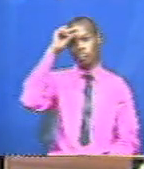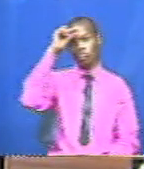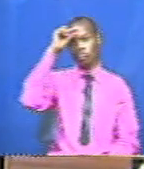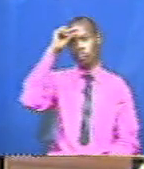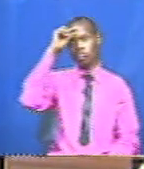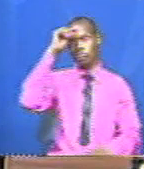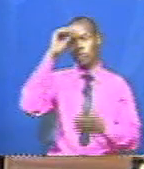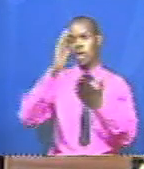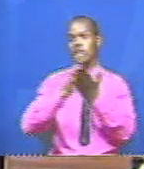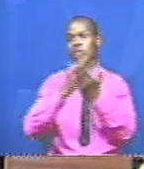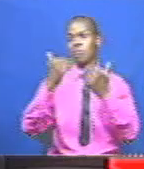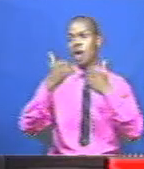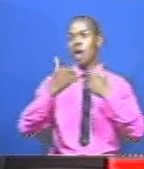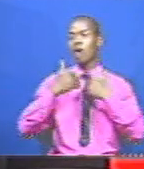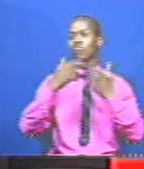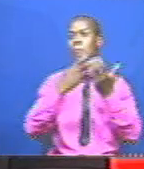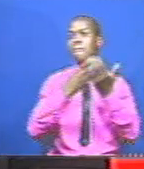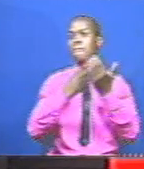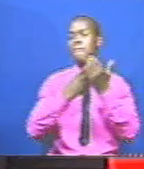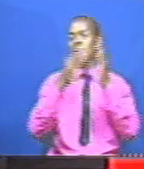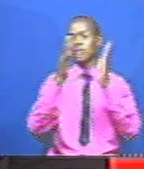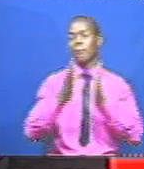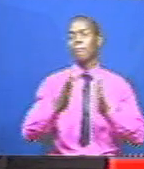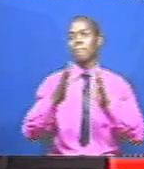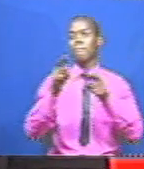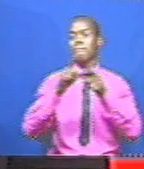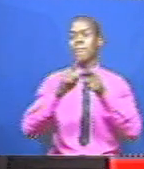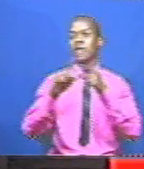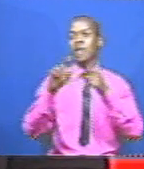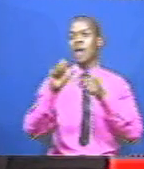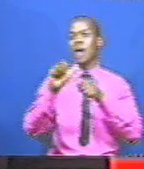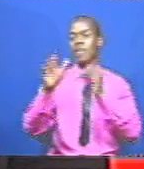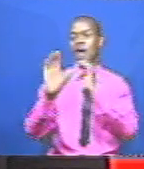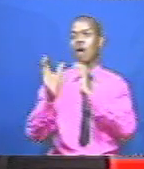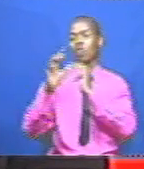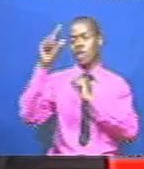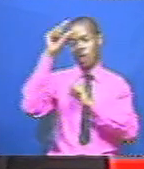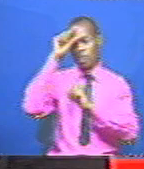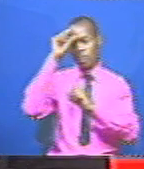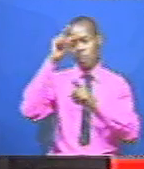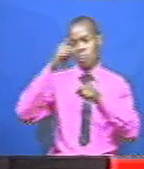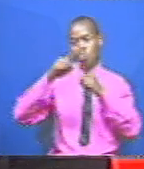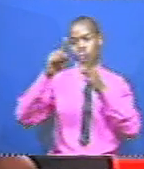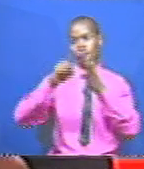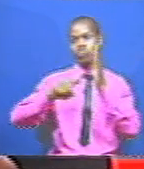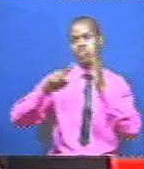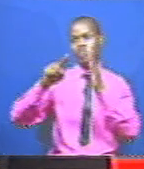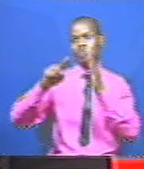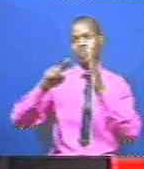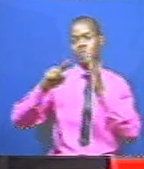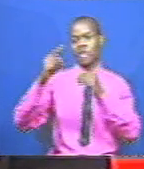have development partners, but some of them are initiated by the county government. But on our end, because each